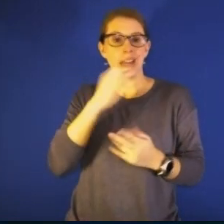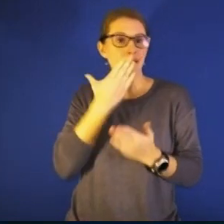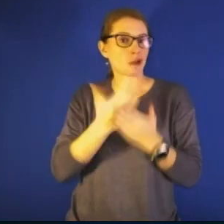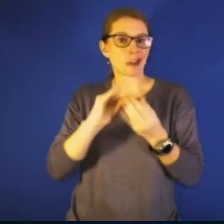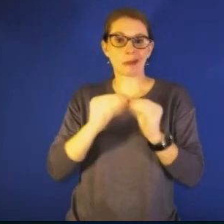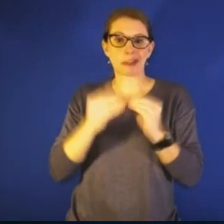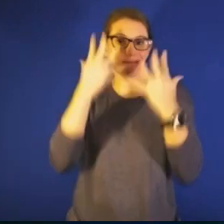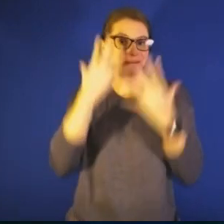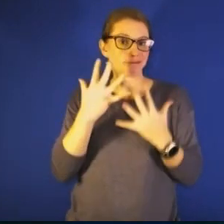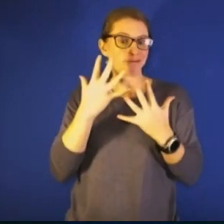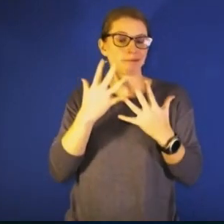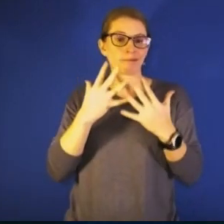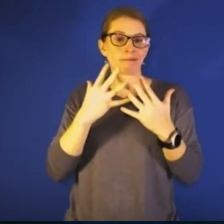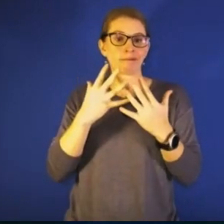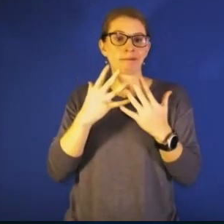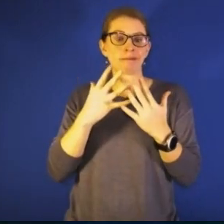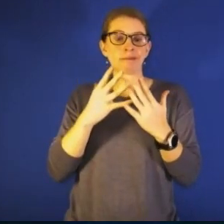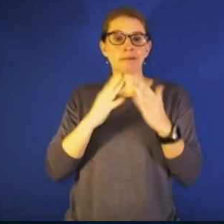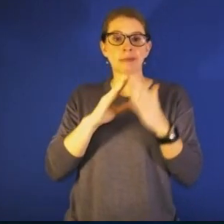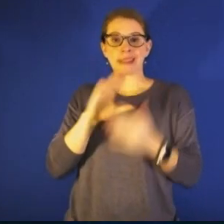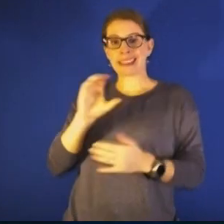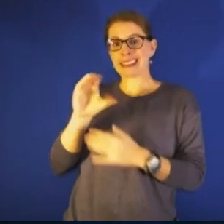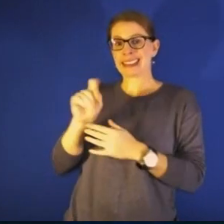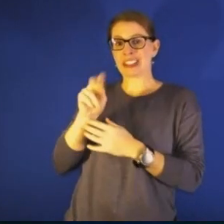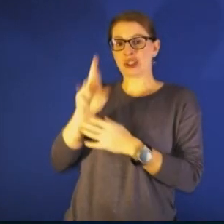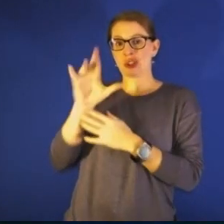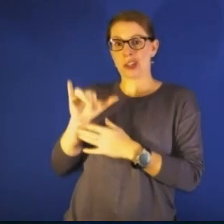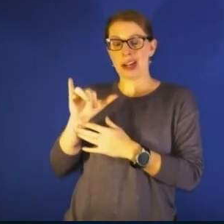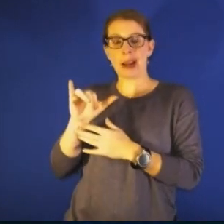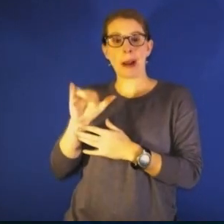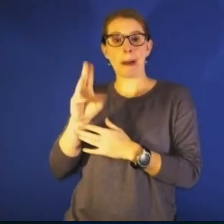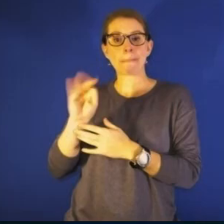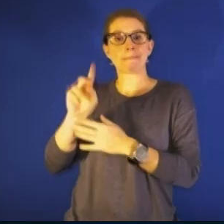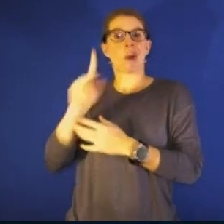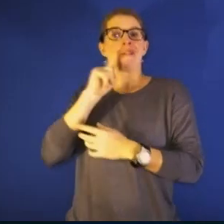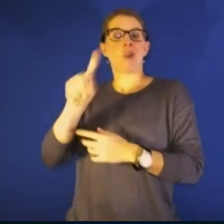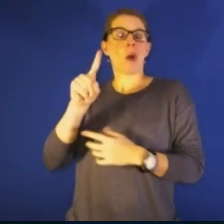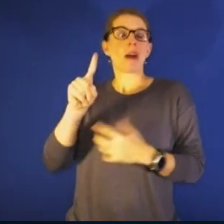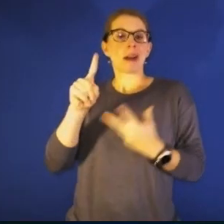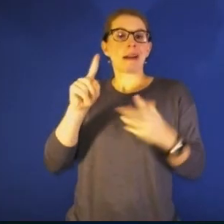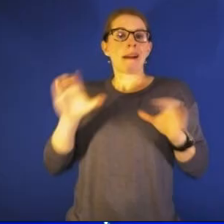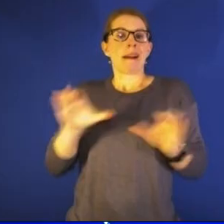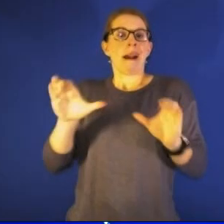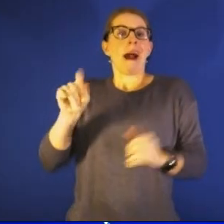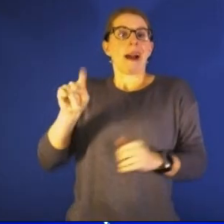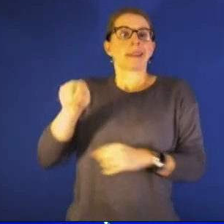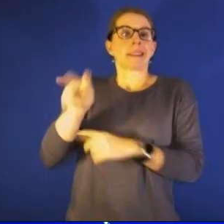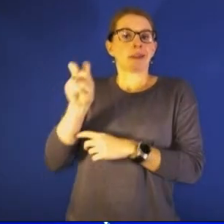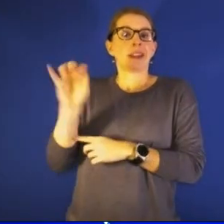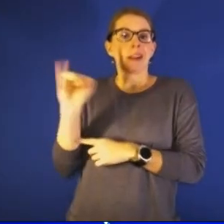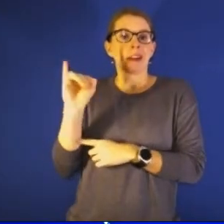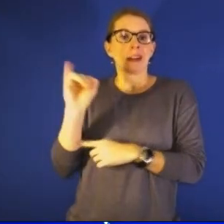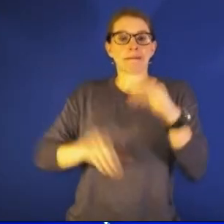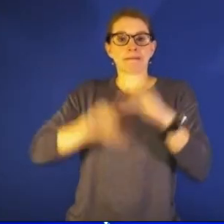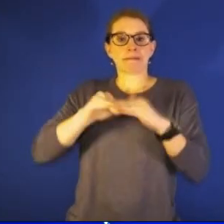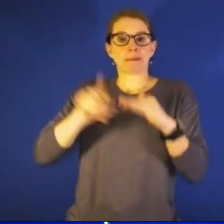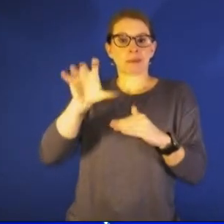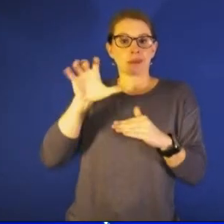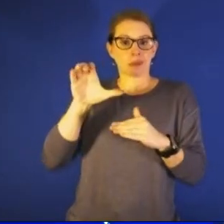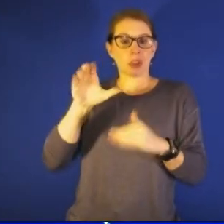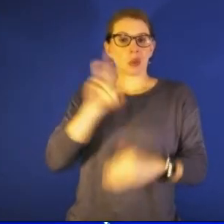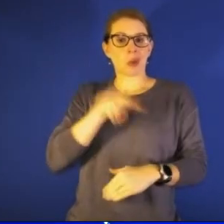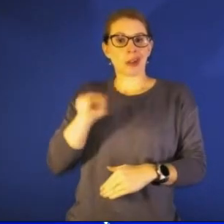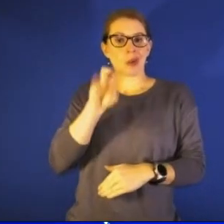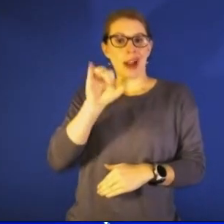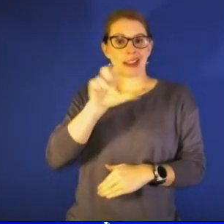we've reached the century mark for active infections. Right now, we're up to 100 active infections, with 22 in the ICU,